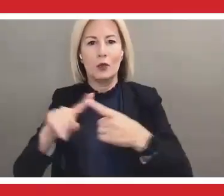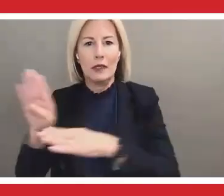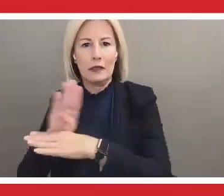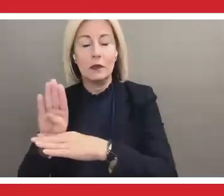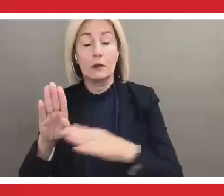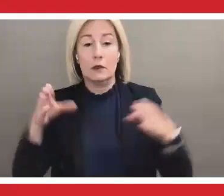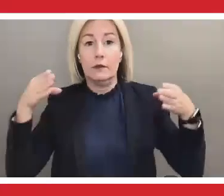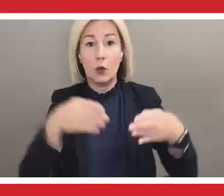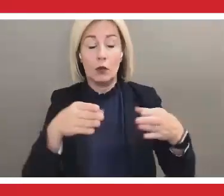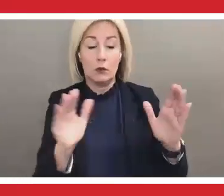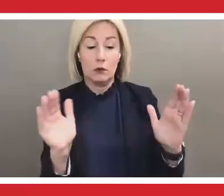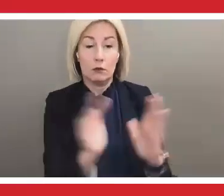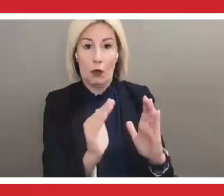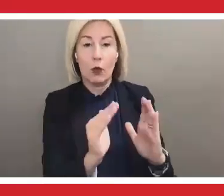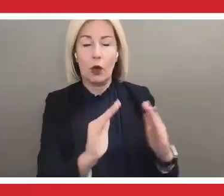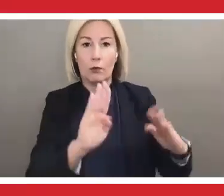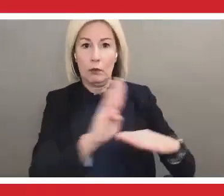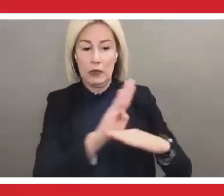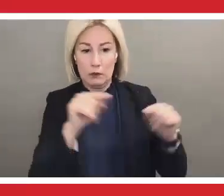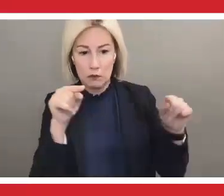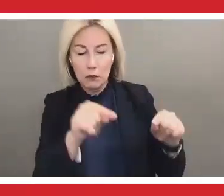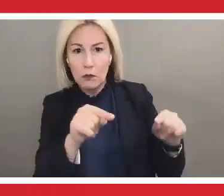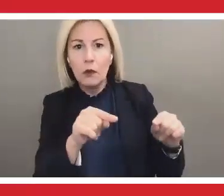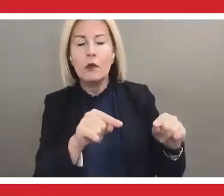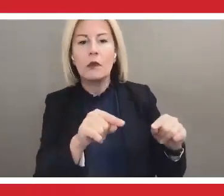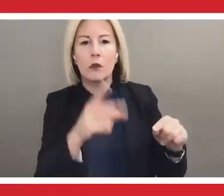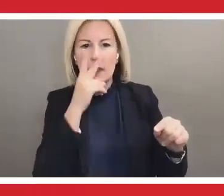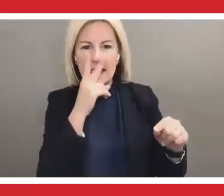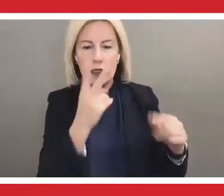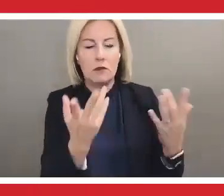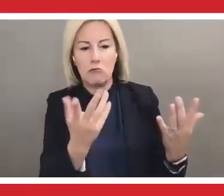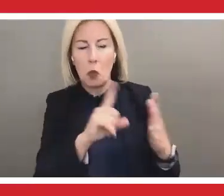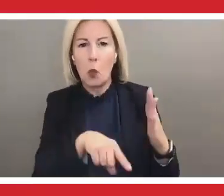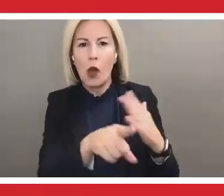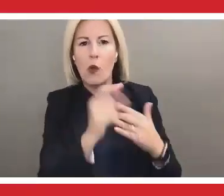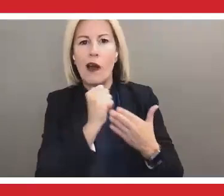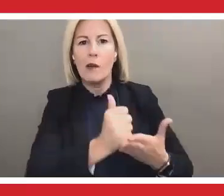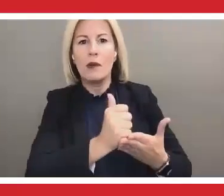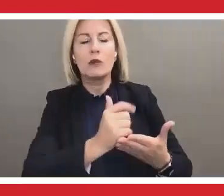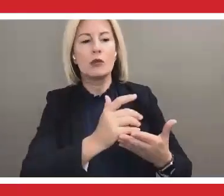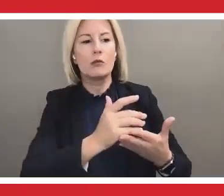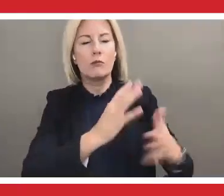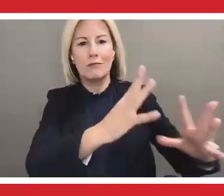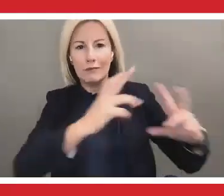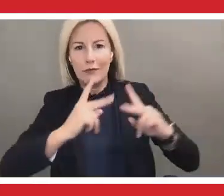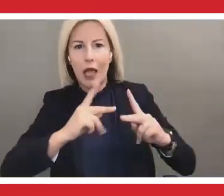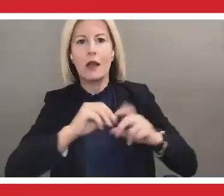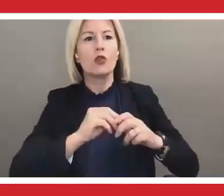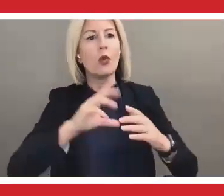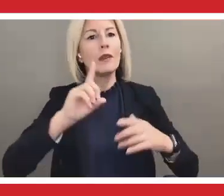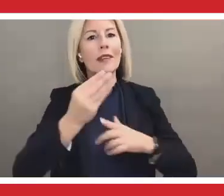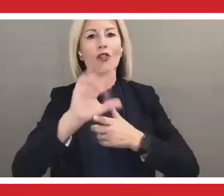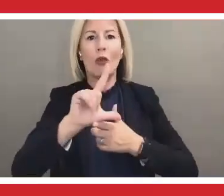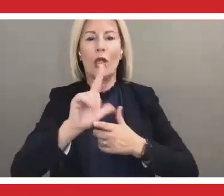small businesses, to see what would make them bring into the digital lifestyle and what would actually enhance